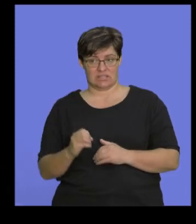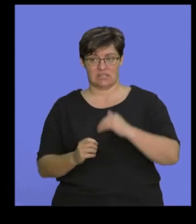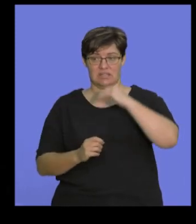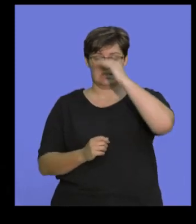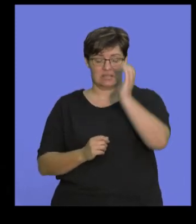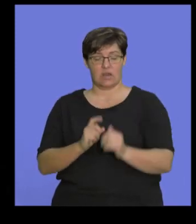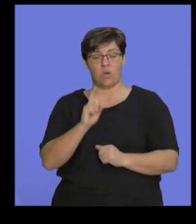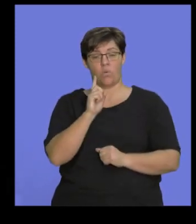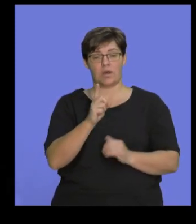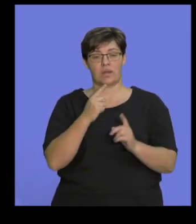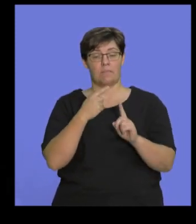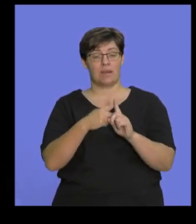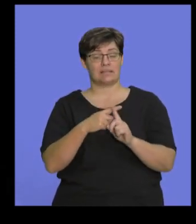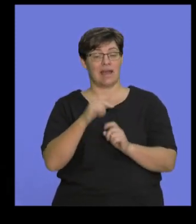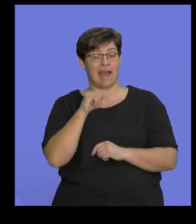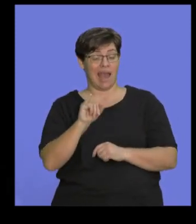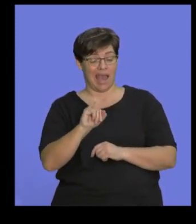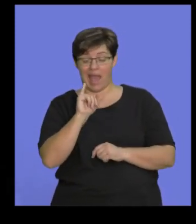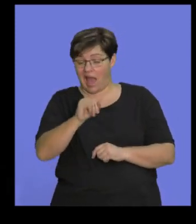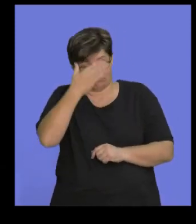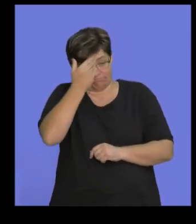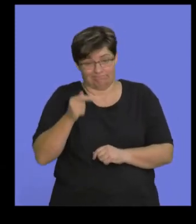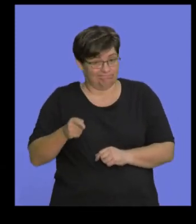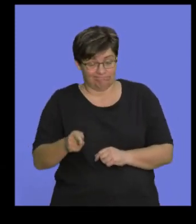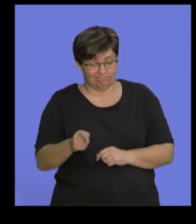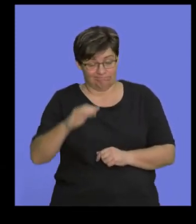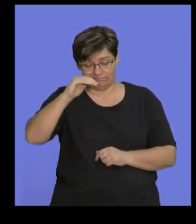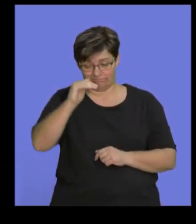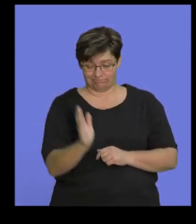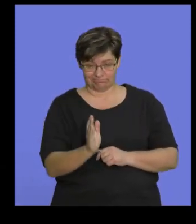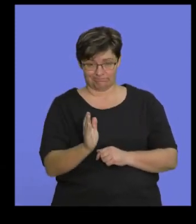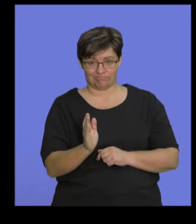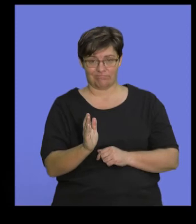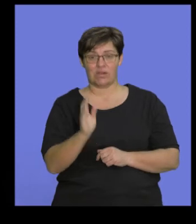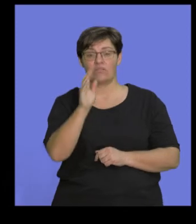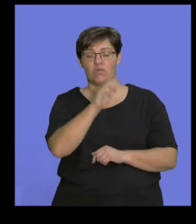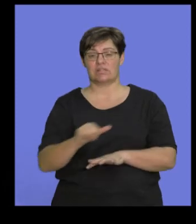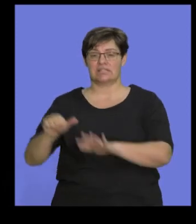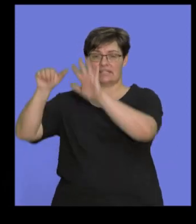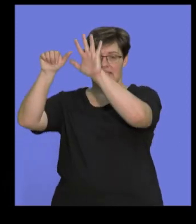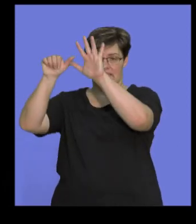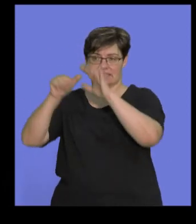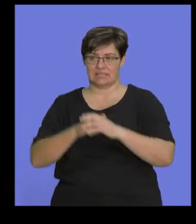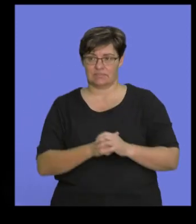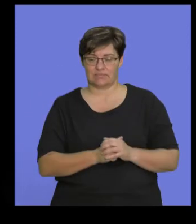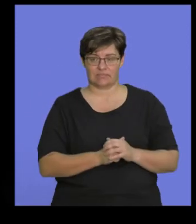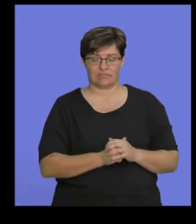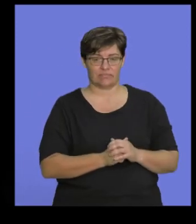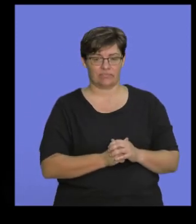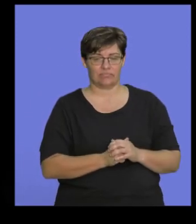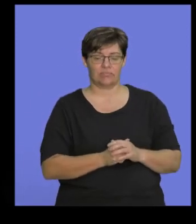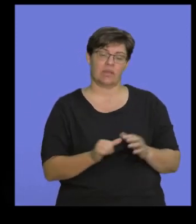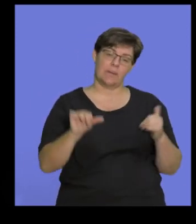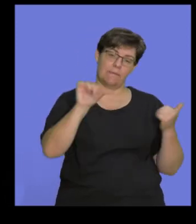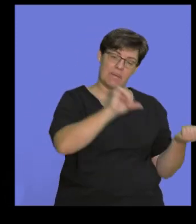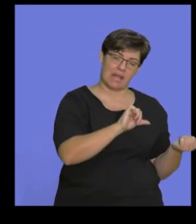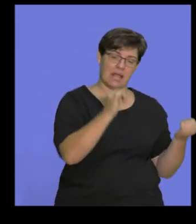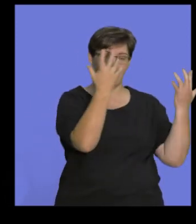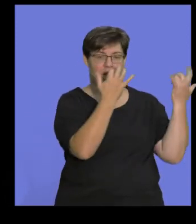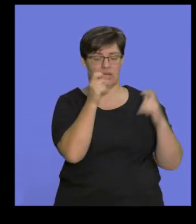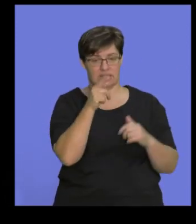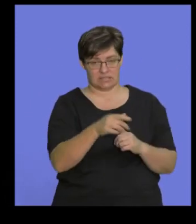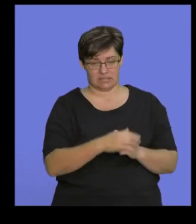which we do not know, but this investment was for 6 years. Now we go back to our calculator.